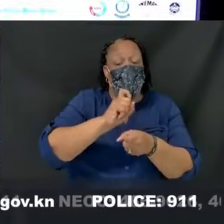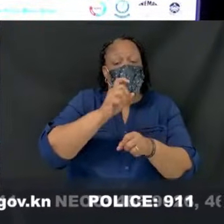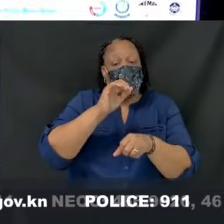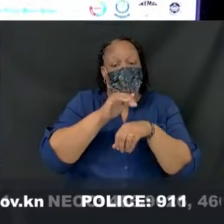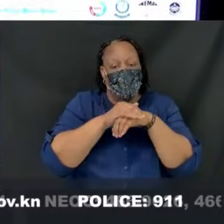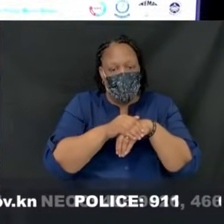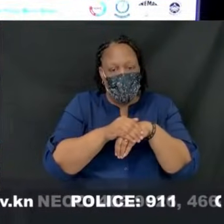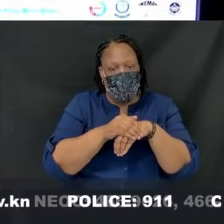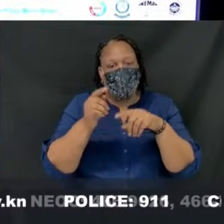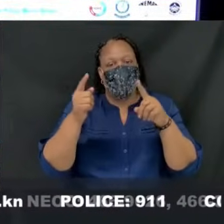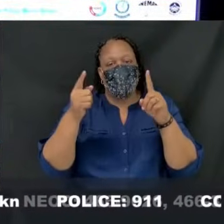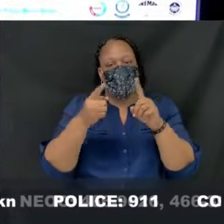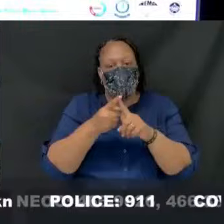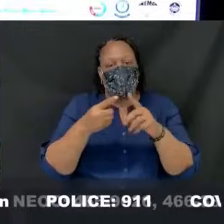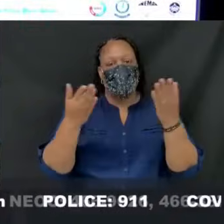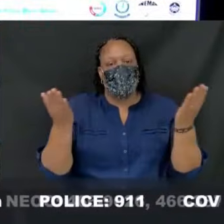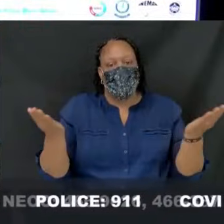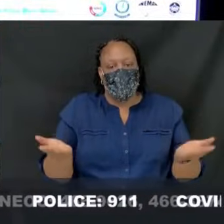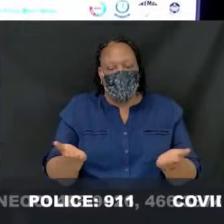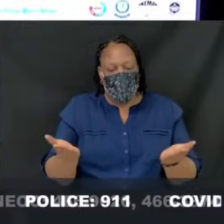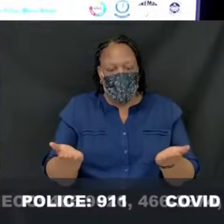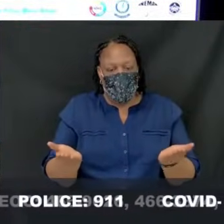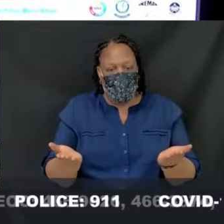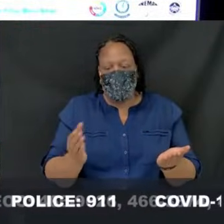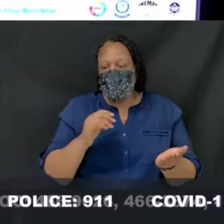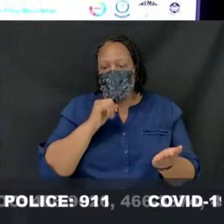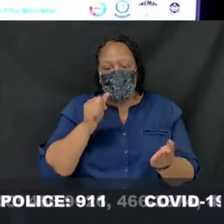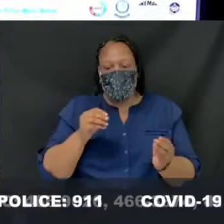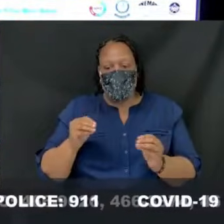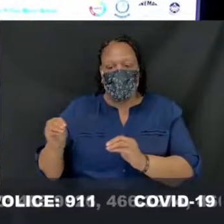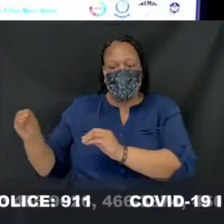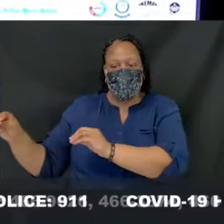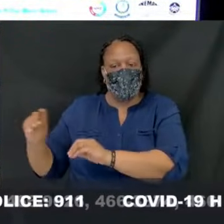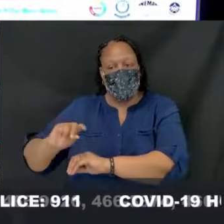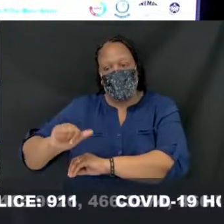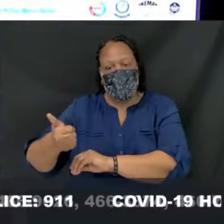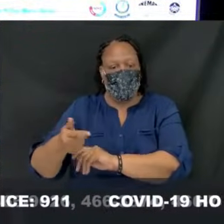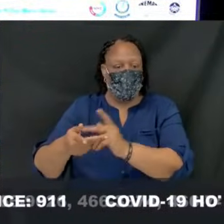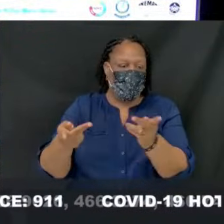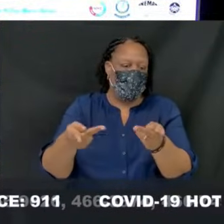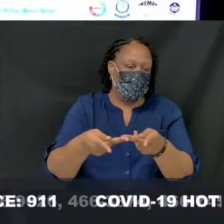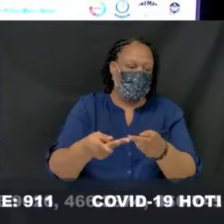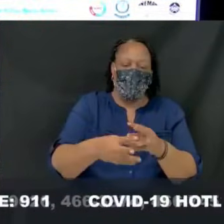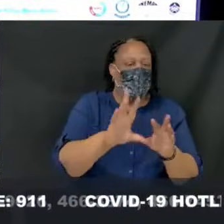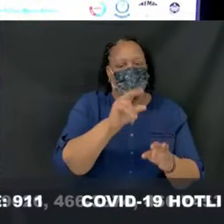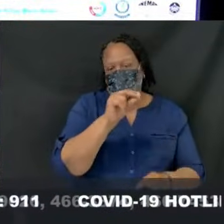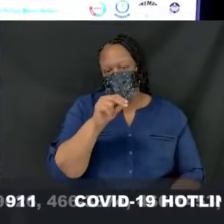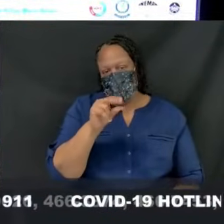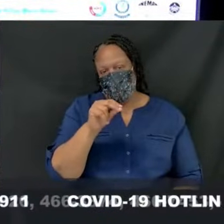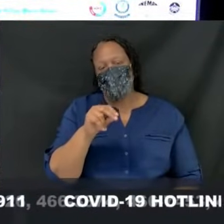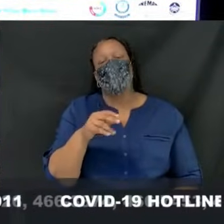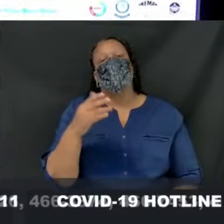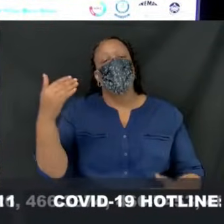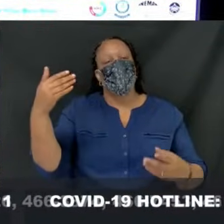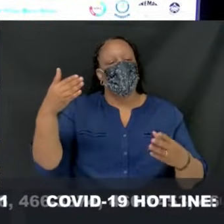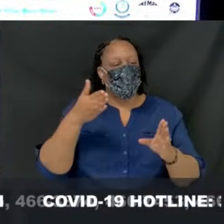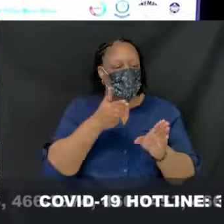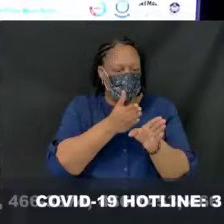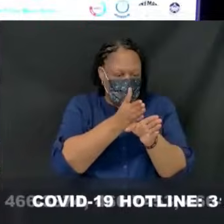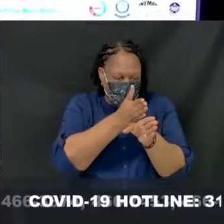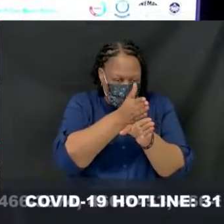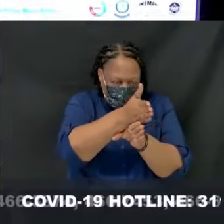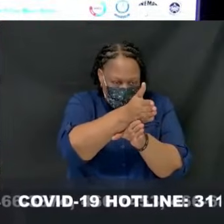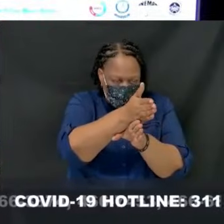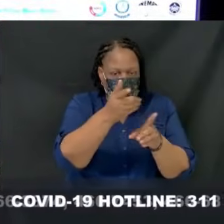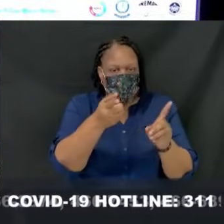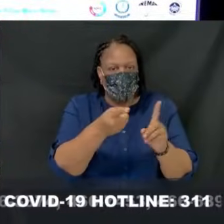economic recovery going forward. So again, I want to thank all who would have played a significant role in